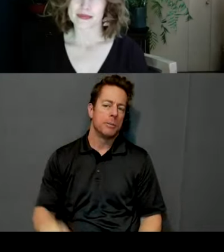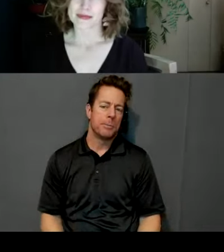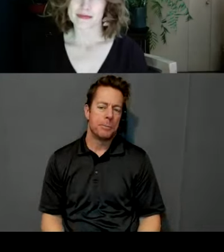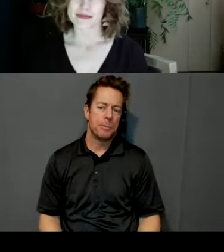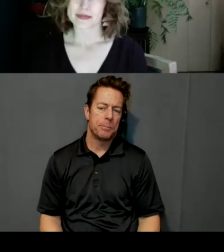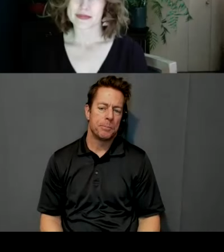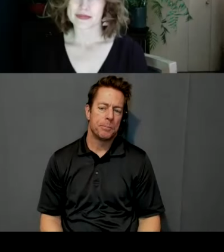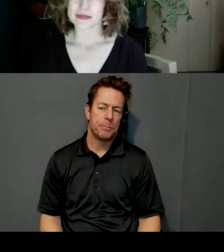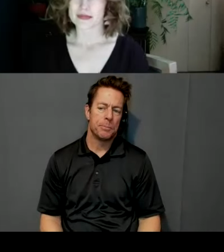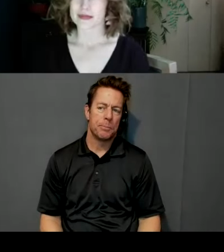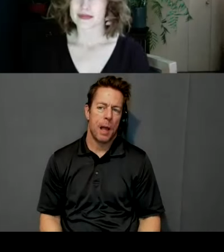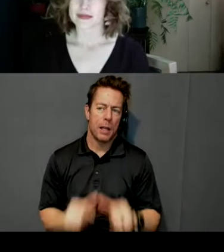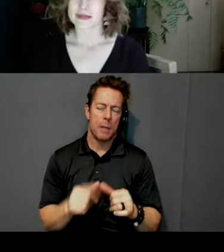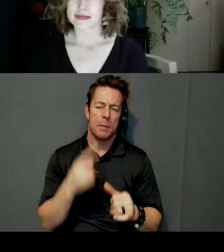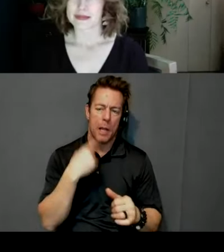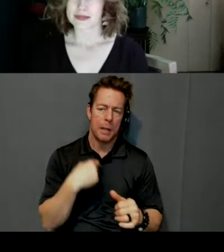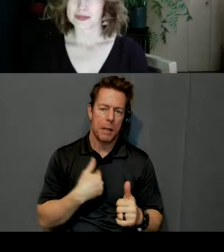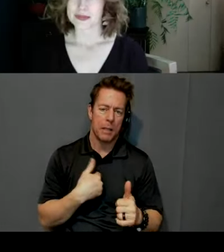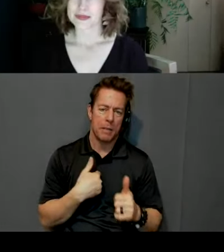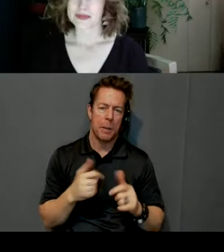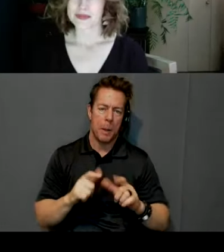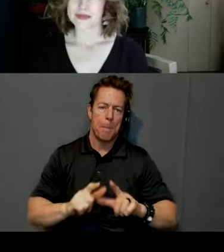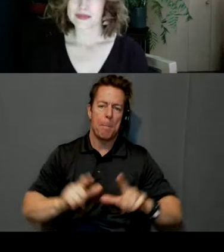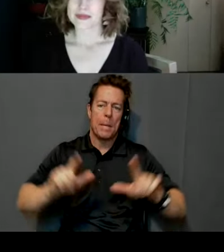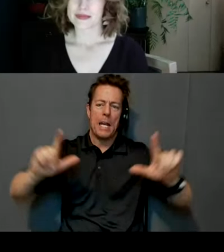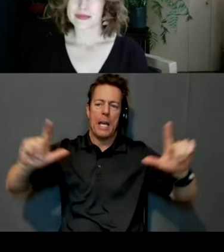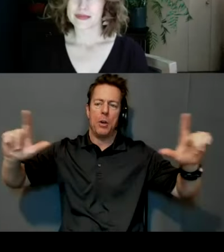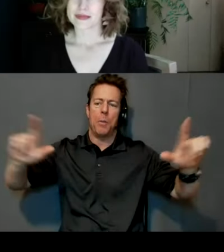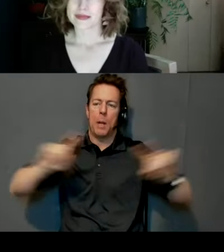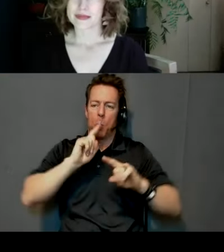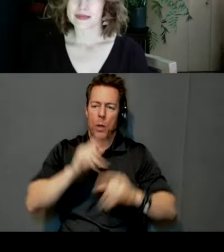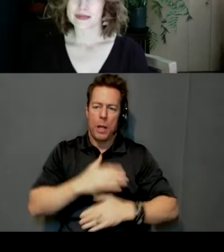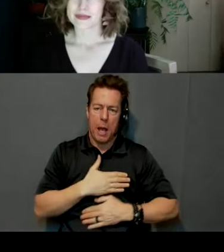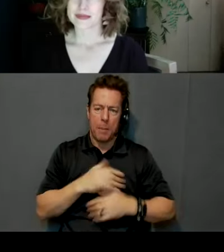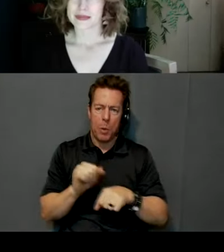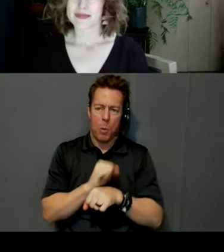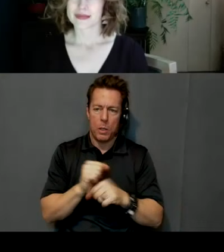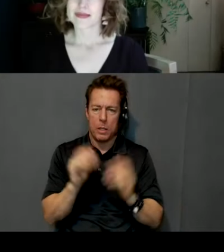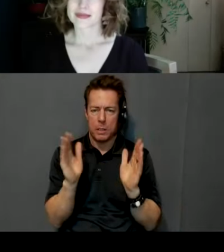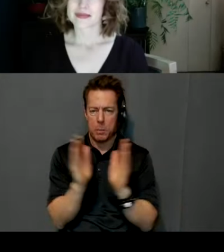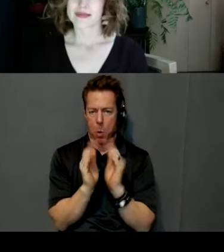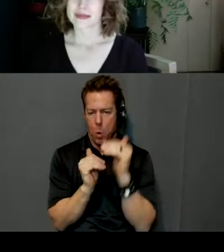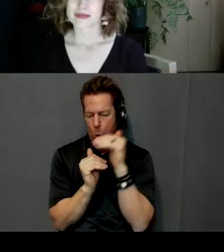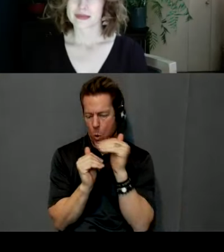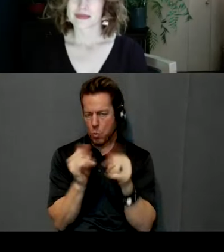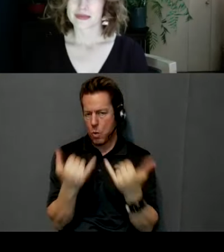No, I keep telling myself I'm gonna go bigger. I'm just really happy working small right now.